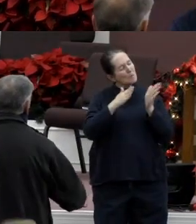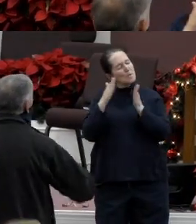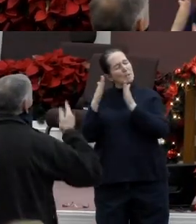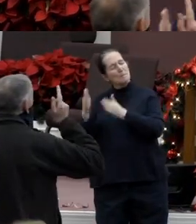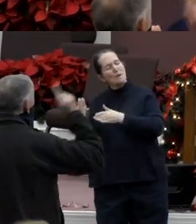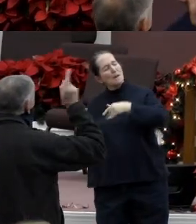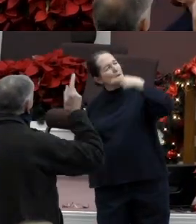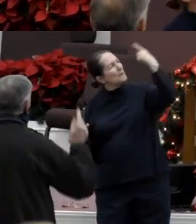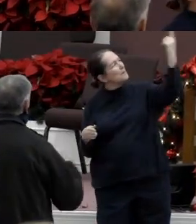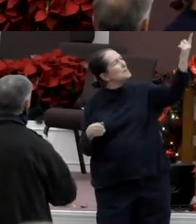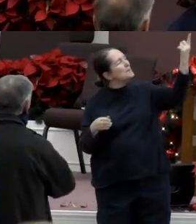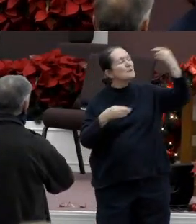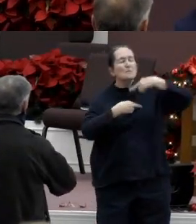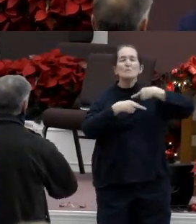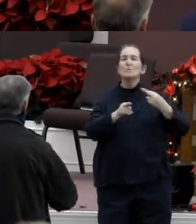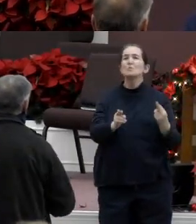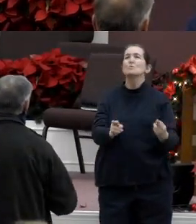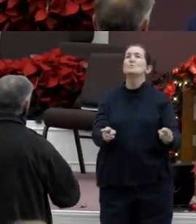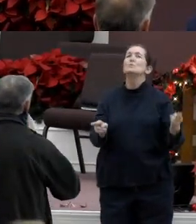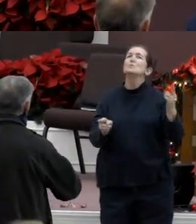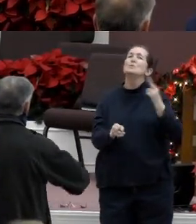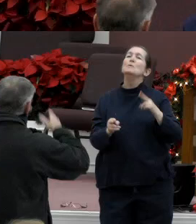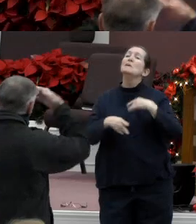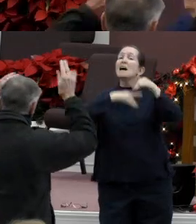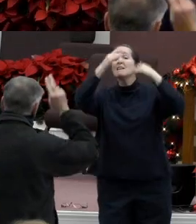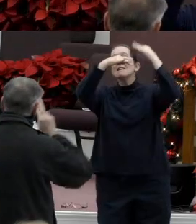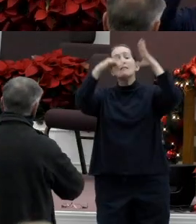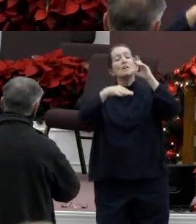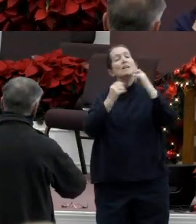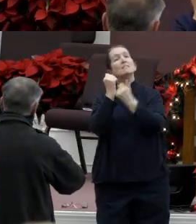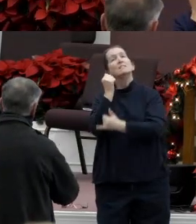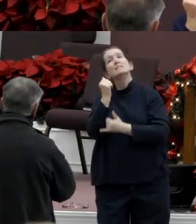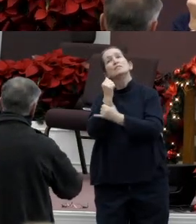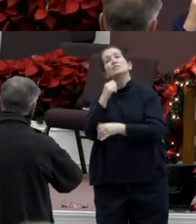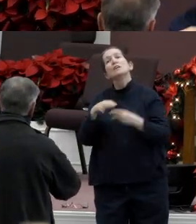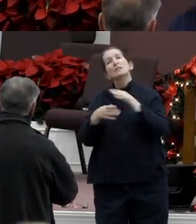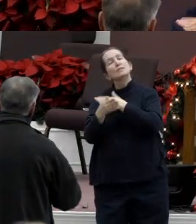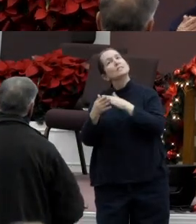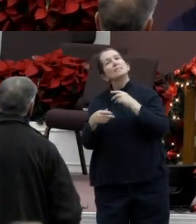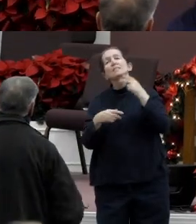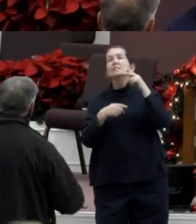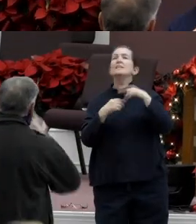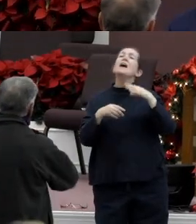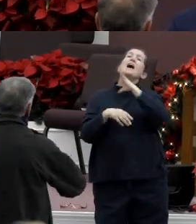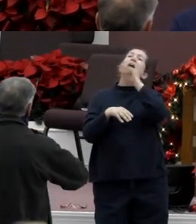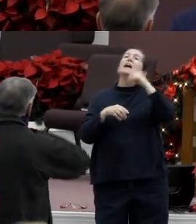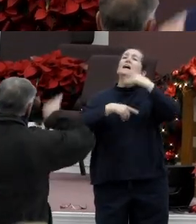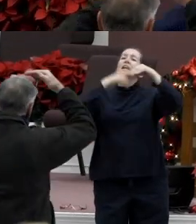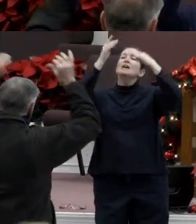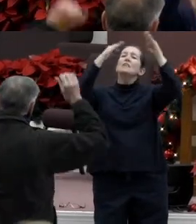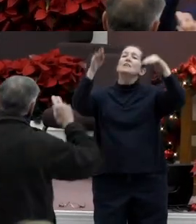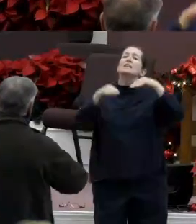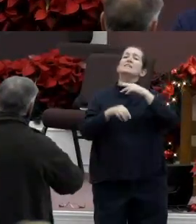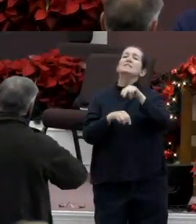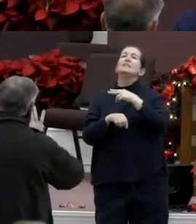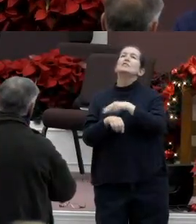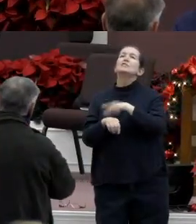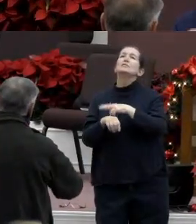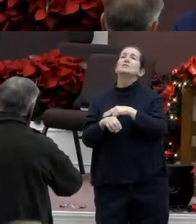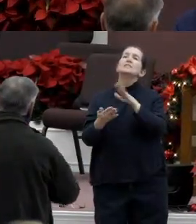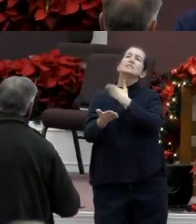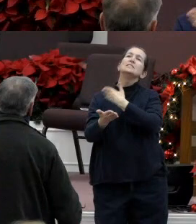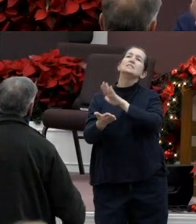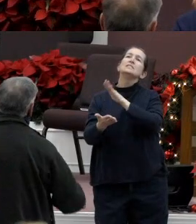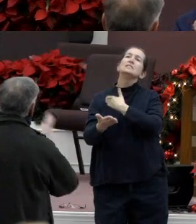heart prepare him room. And heaven and nature sing, and heaven and